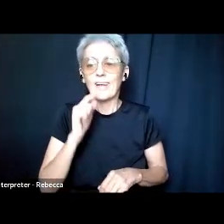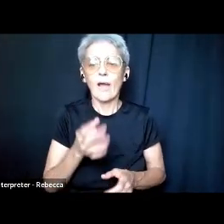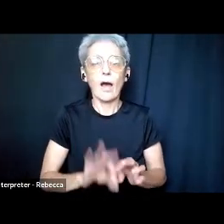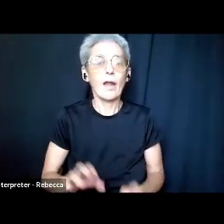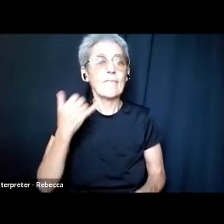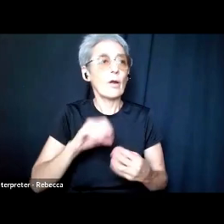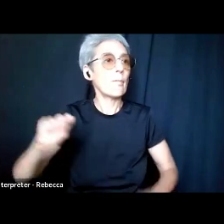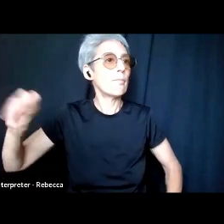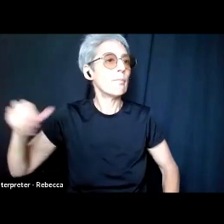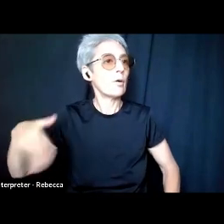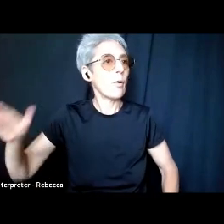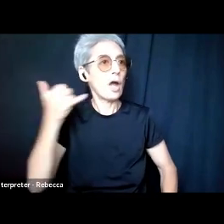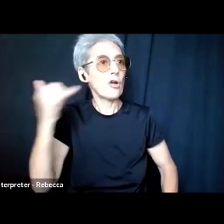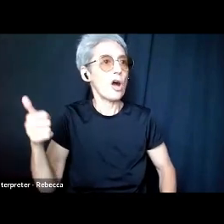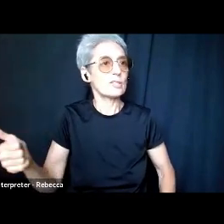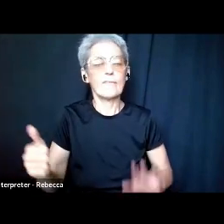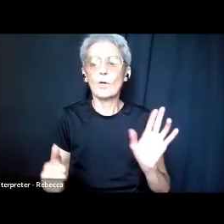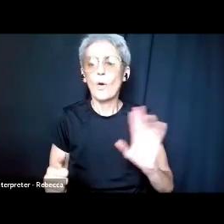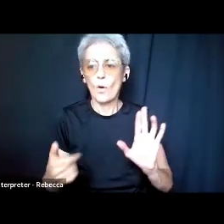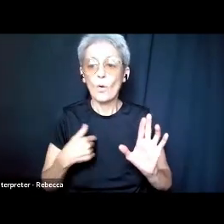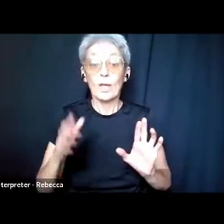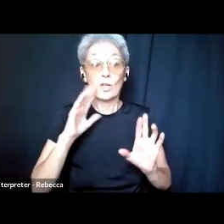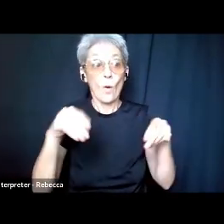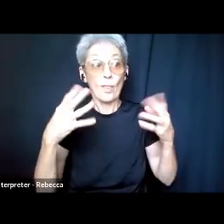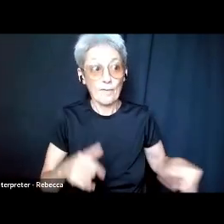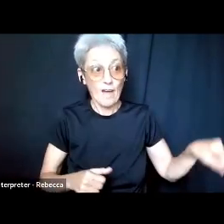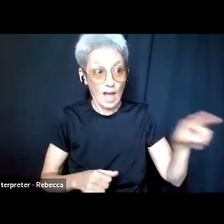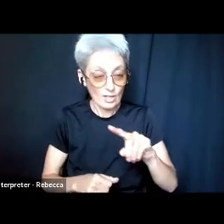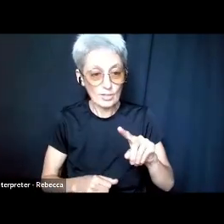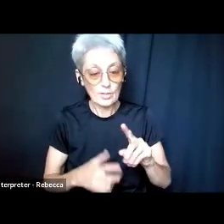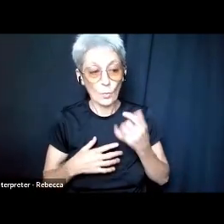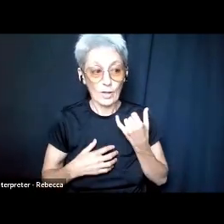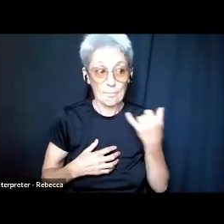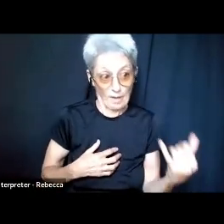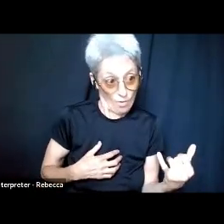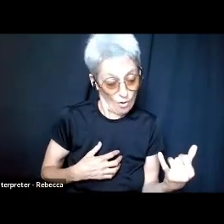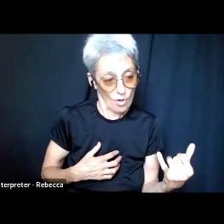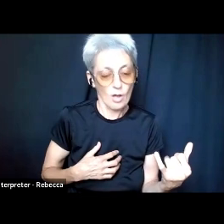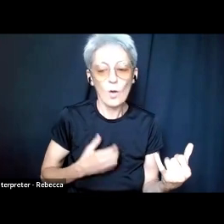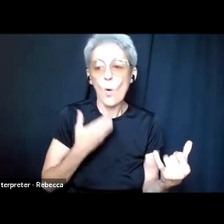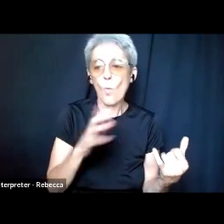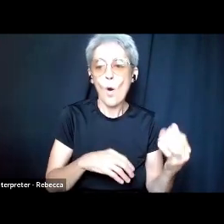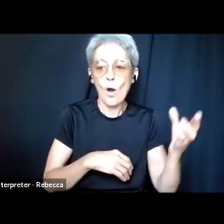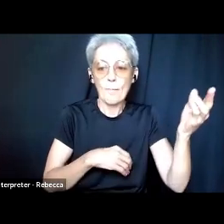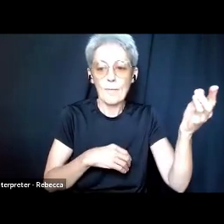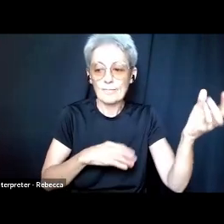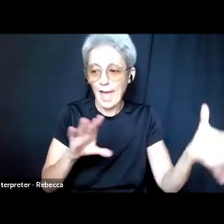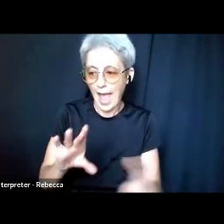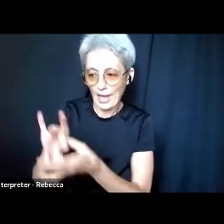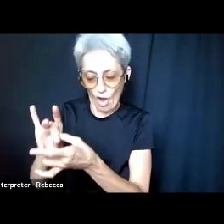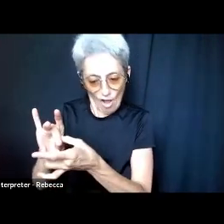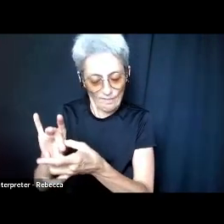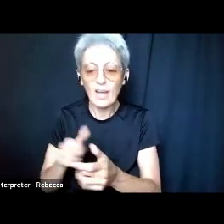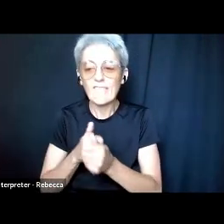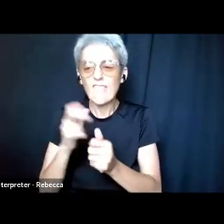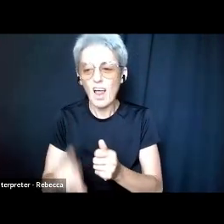We want to actually know the providers, make a phone call, give a warm handoff, and then follow up because we have a relationship